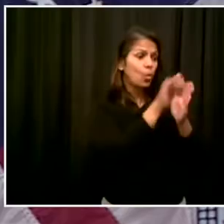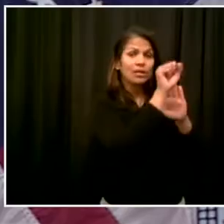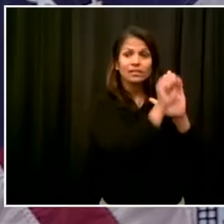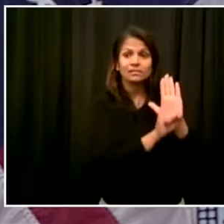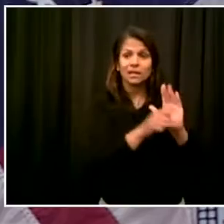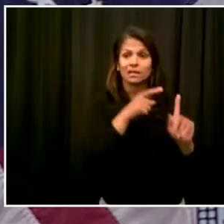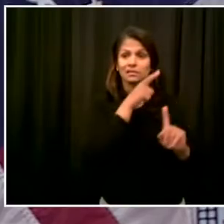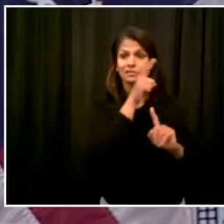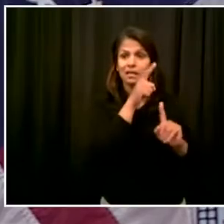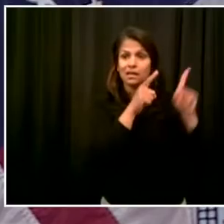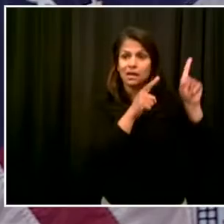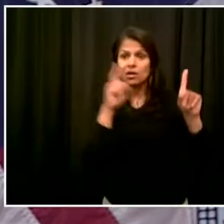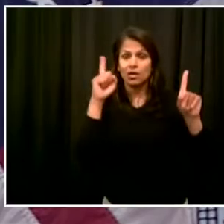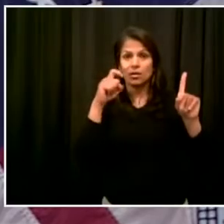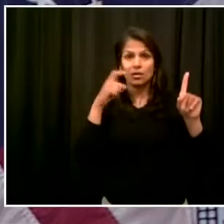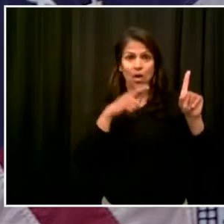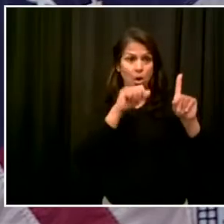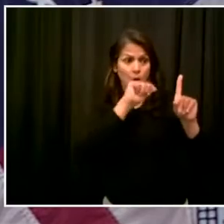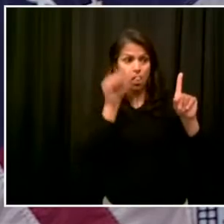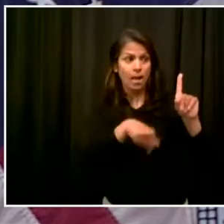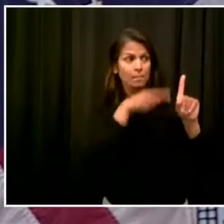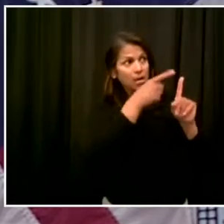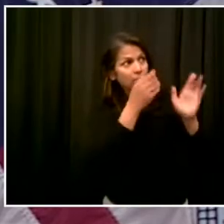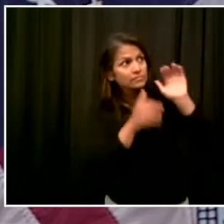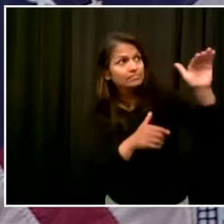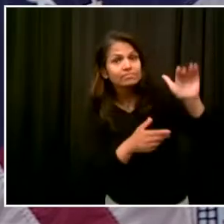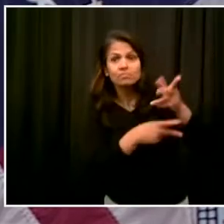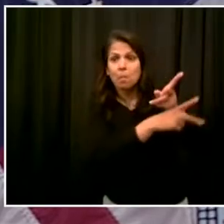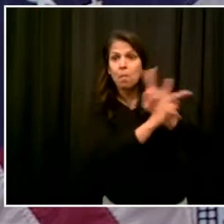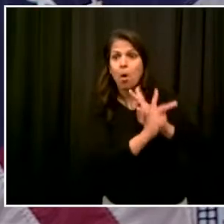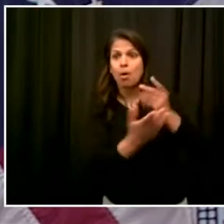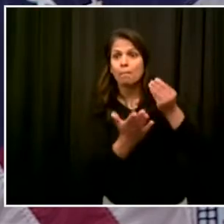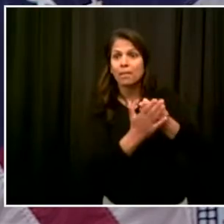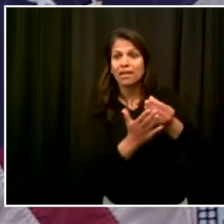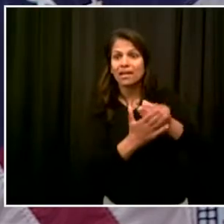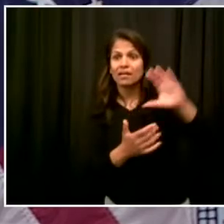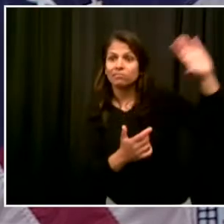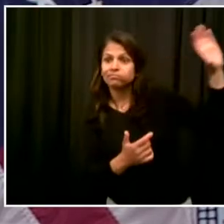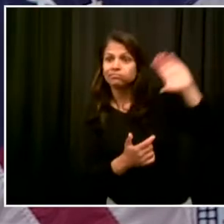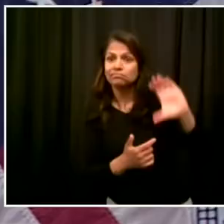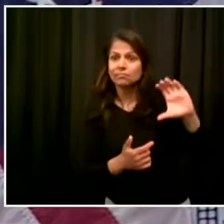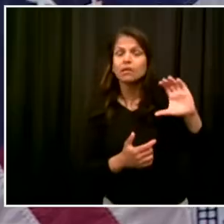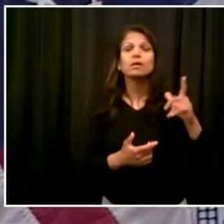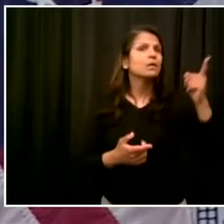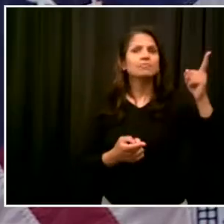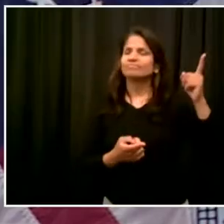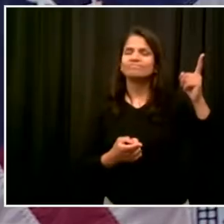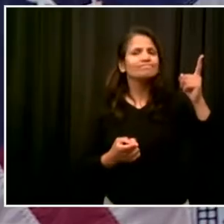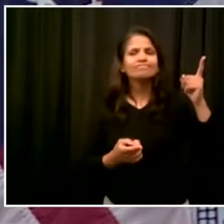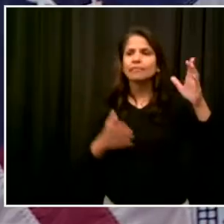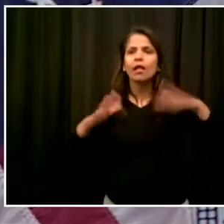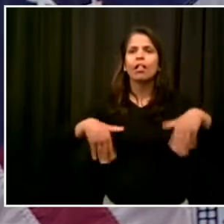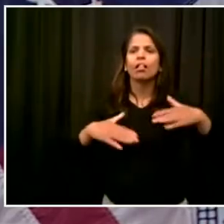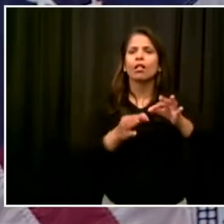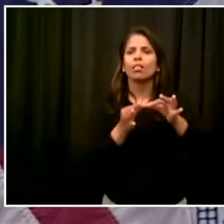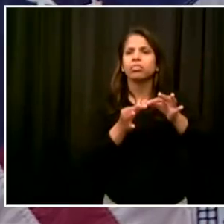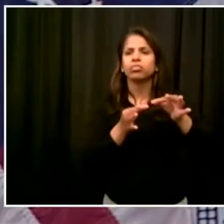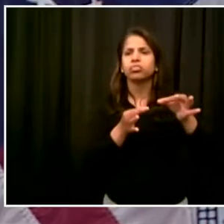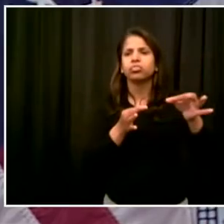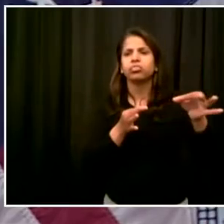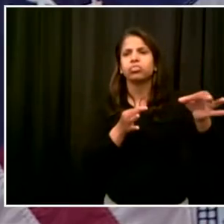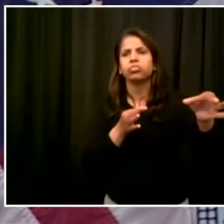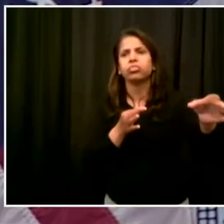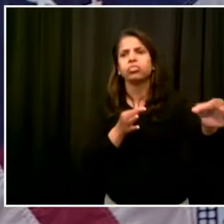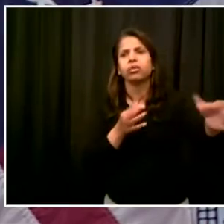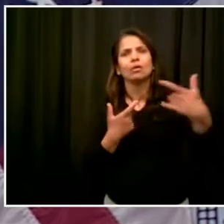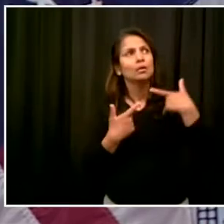city budget, there's only a few days left, and we have no guarantees it will happen. Right now, we have to make decisions based on the facts and the numbers that